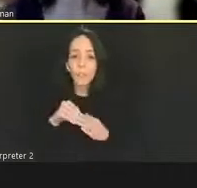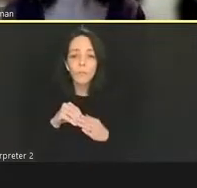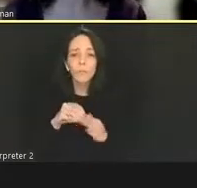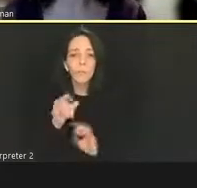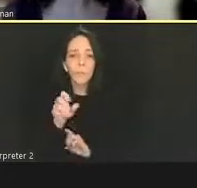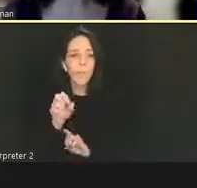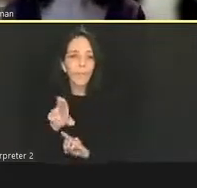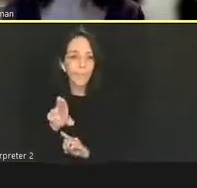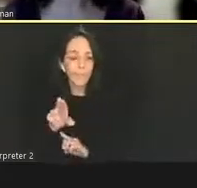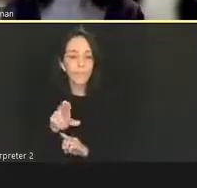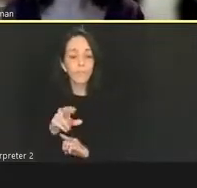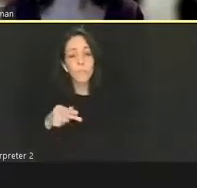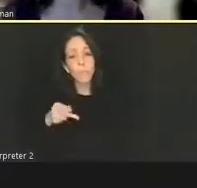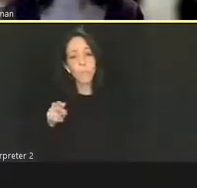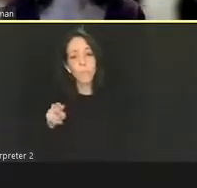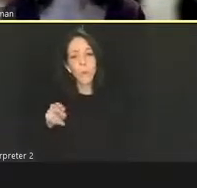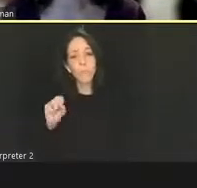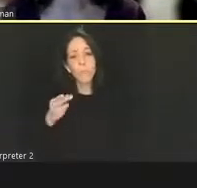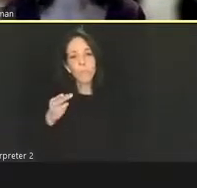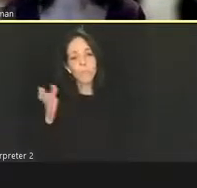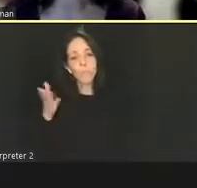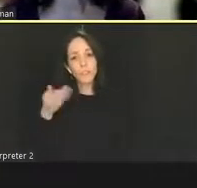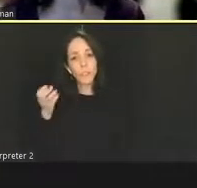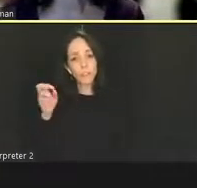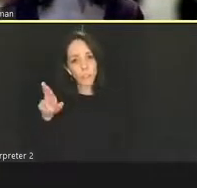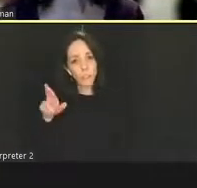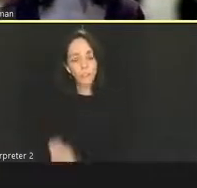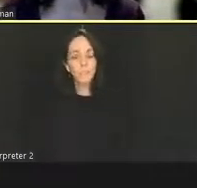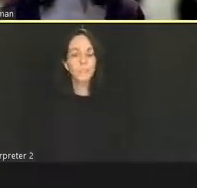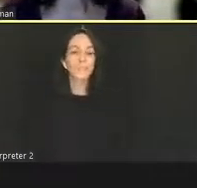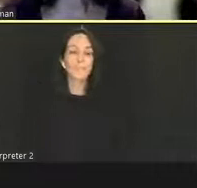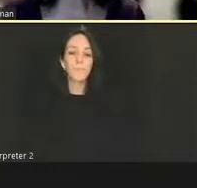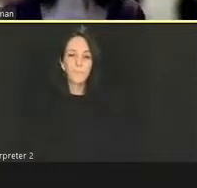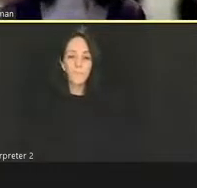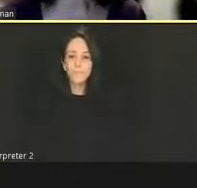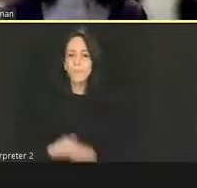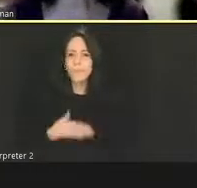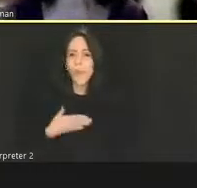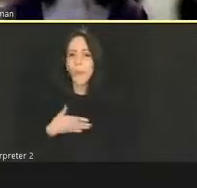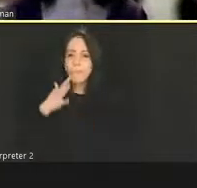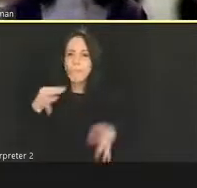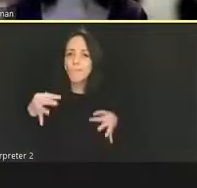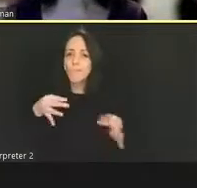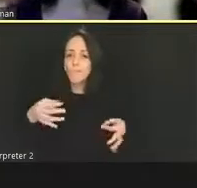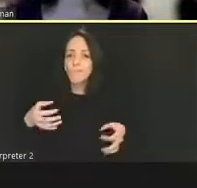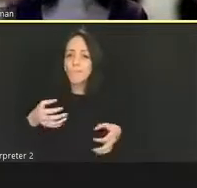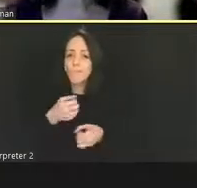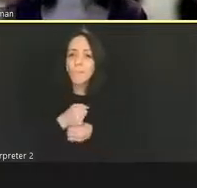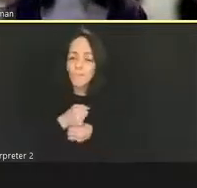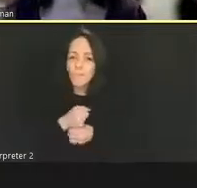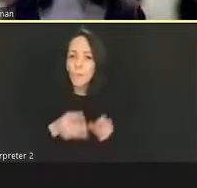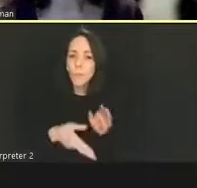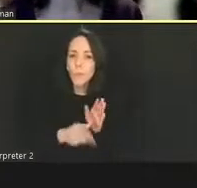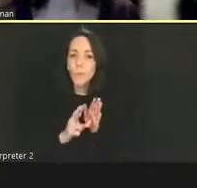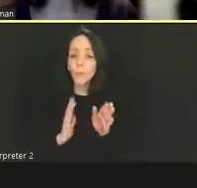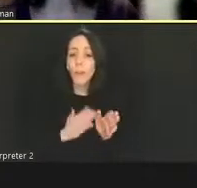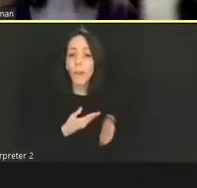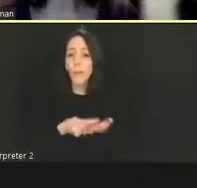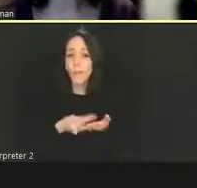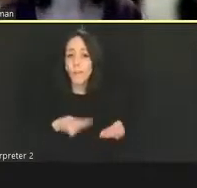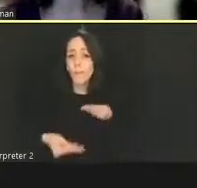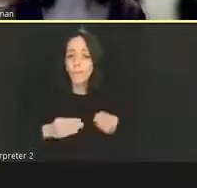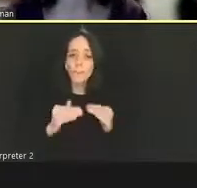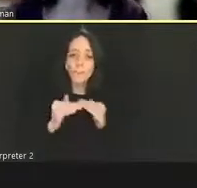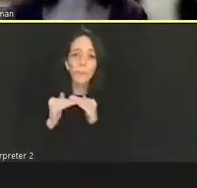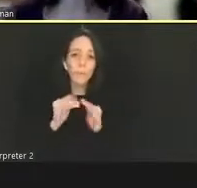and I use she, her pronouns. And I'm happy to provide a brief overview of our budget equity tool and